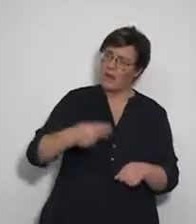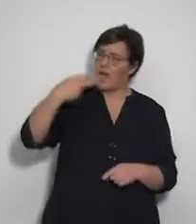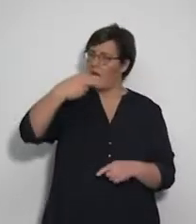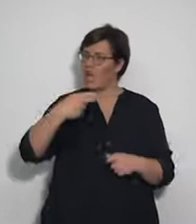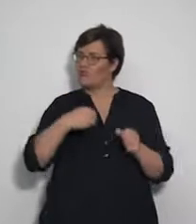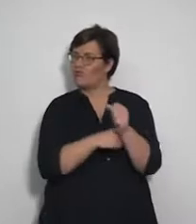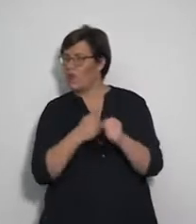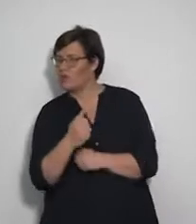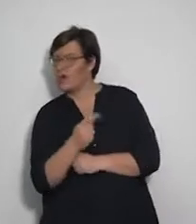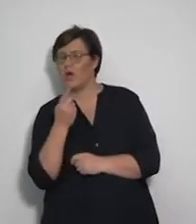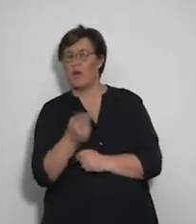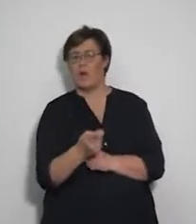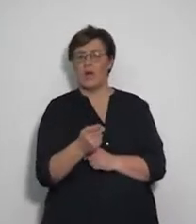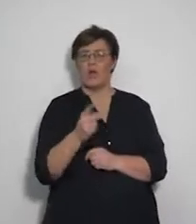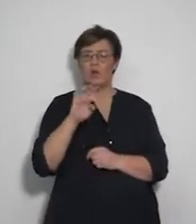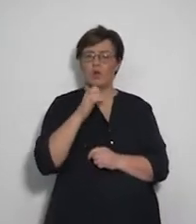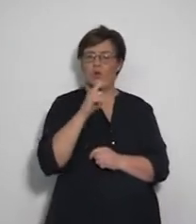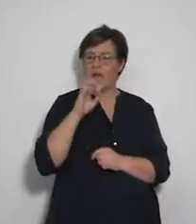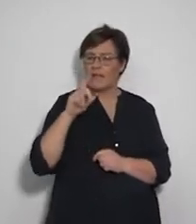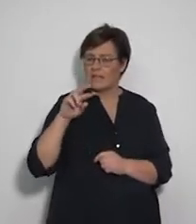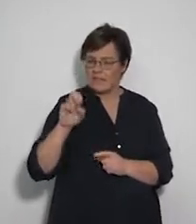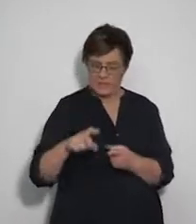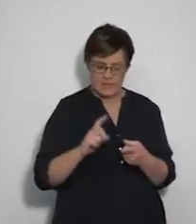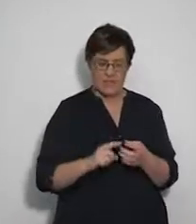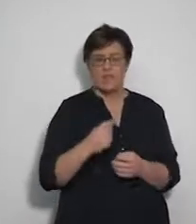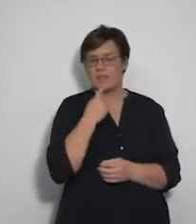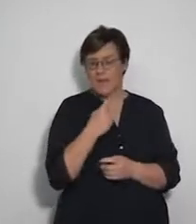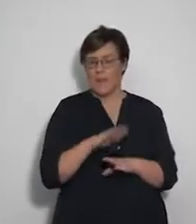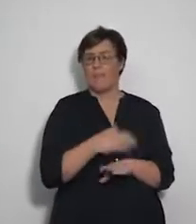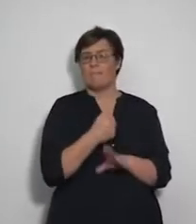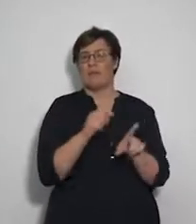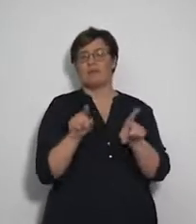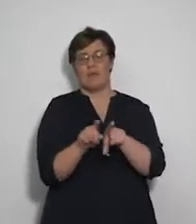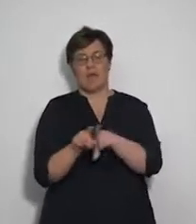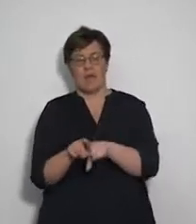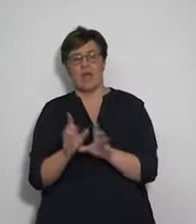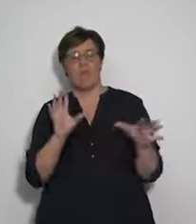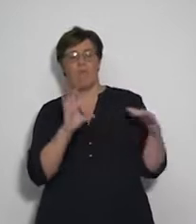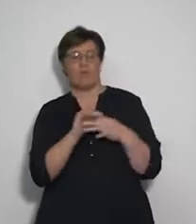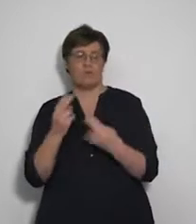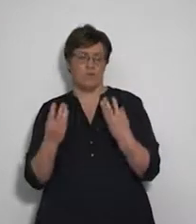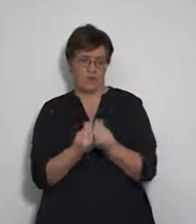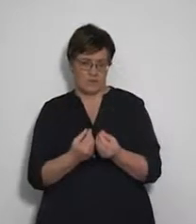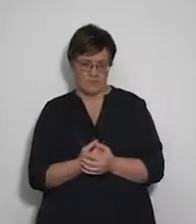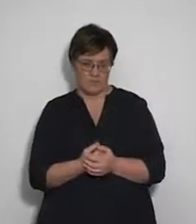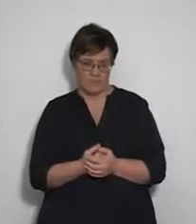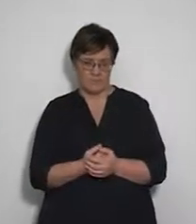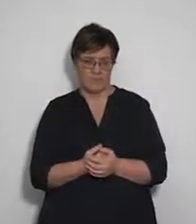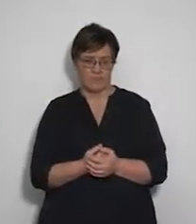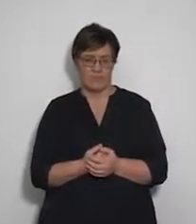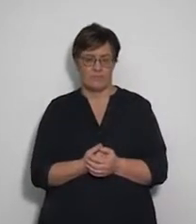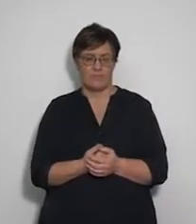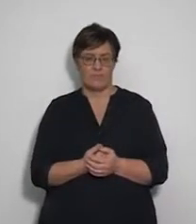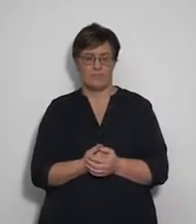helical structure. Then you discuss the nucleotides, and you also mention the base pairs and how they're bonded together.